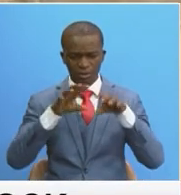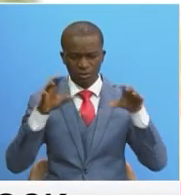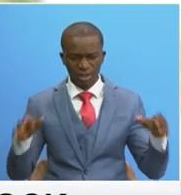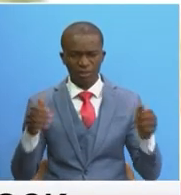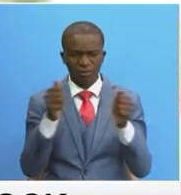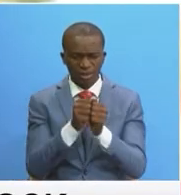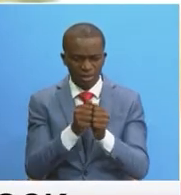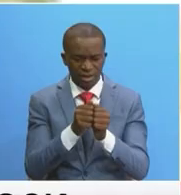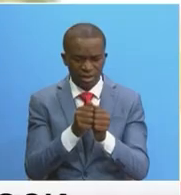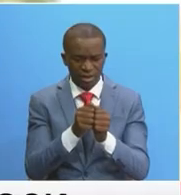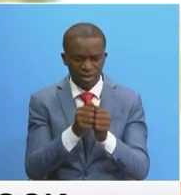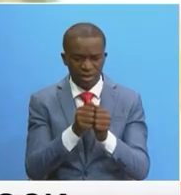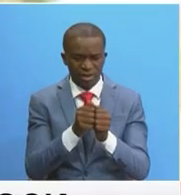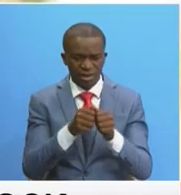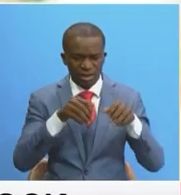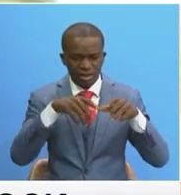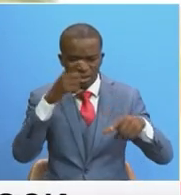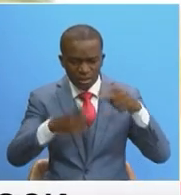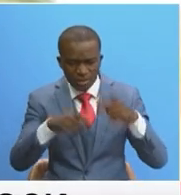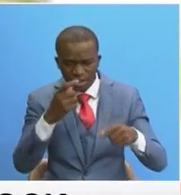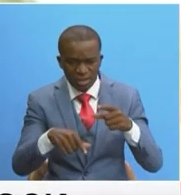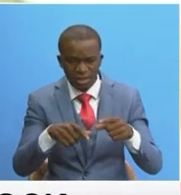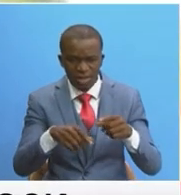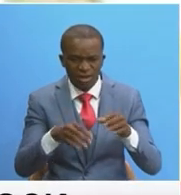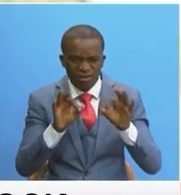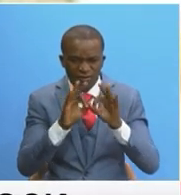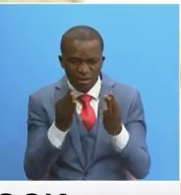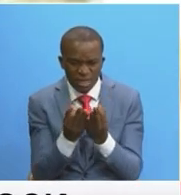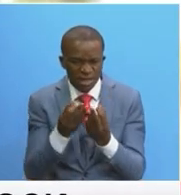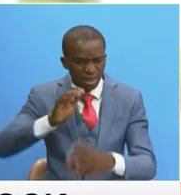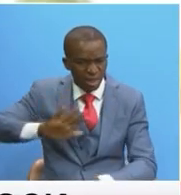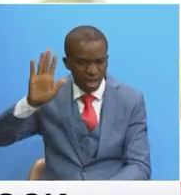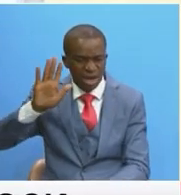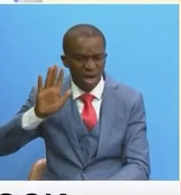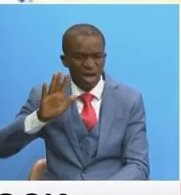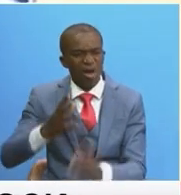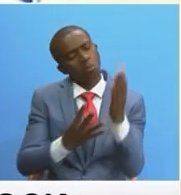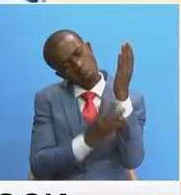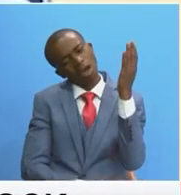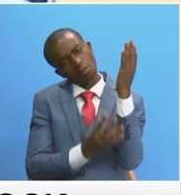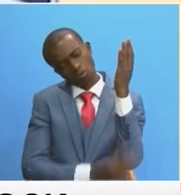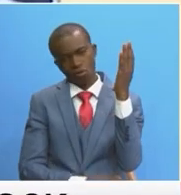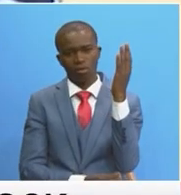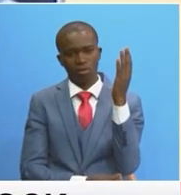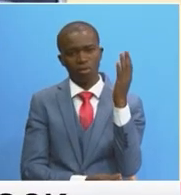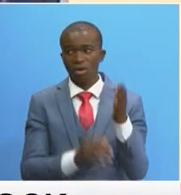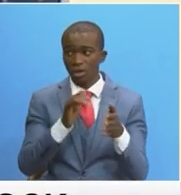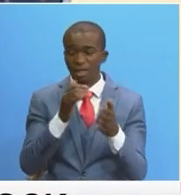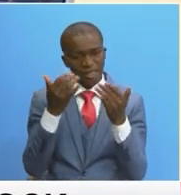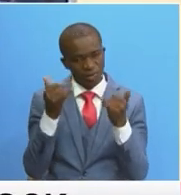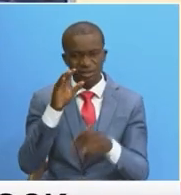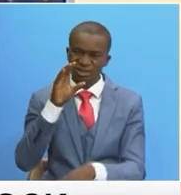vulnerable homes where sponsorship becomes a challenge. So a number of them we have recommended and are on CDF